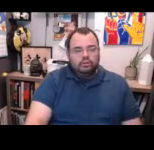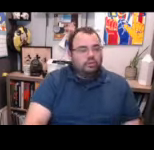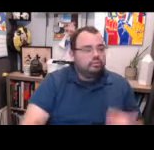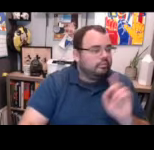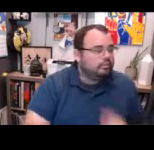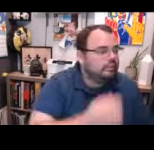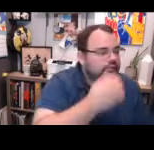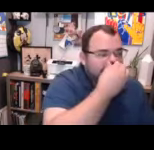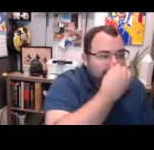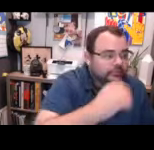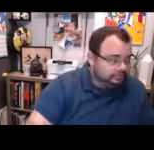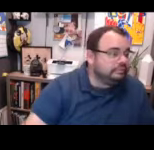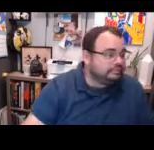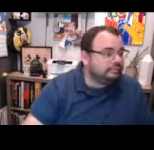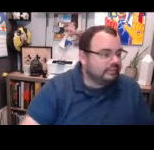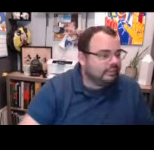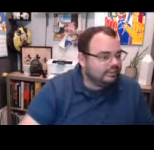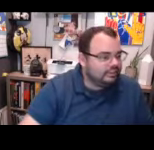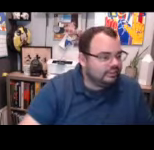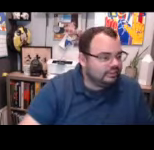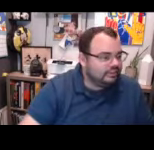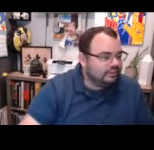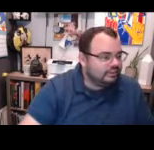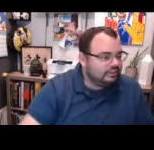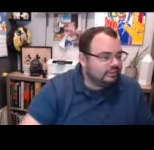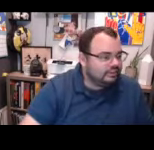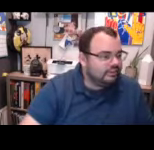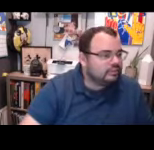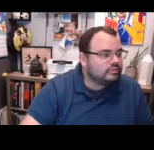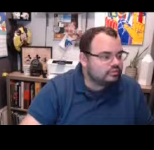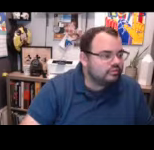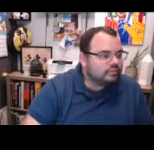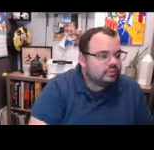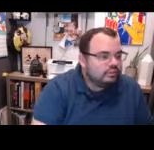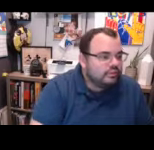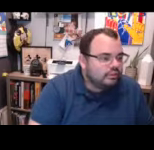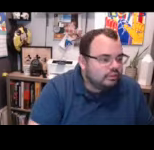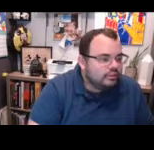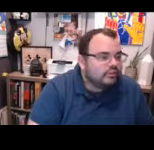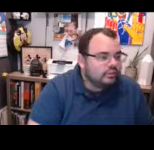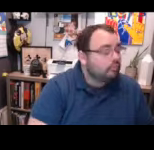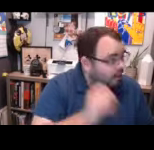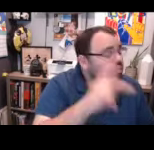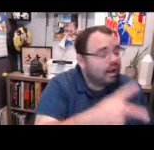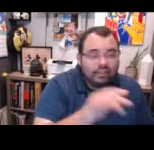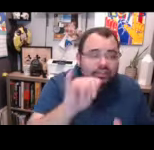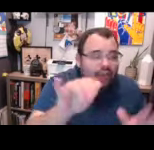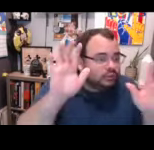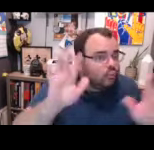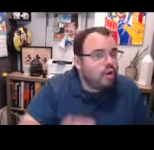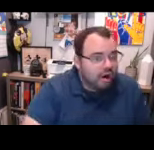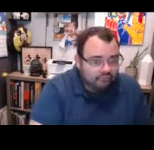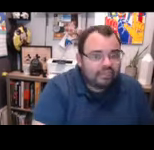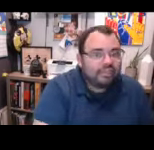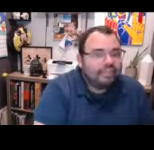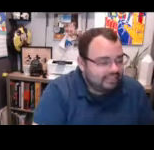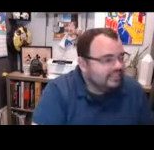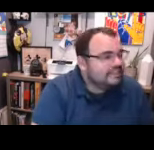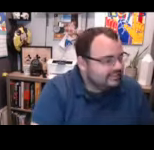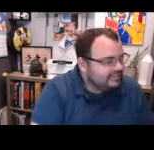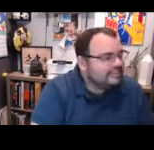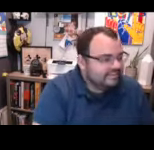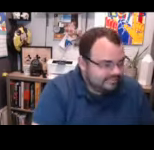I don't have a question. I just had a comment. I mean, I feel like your parents made the right Okay, that's